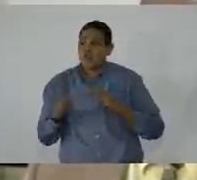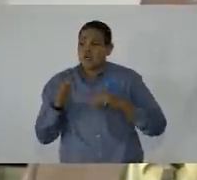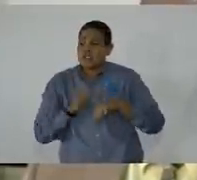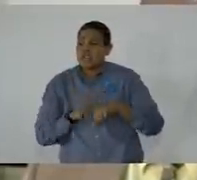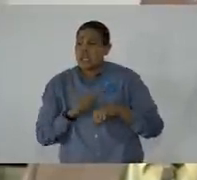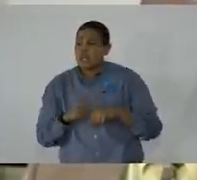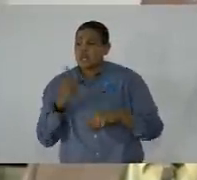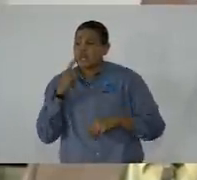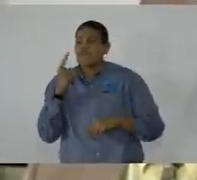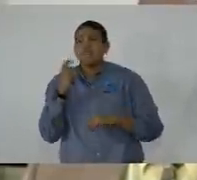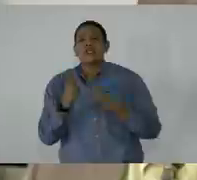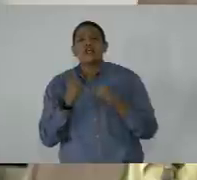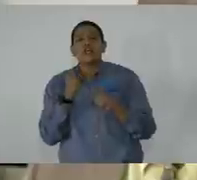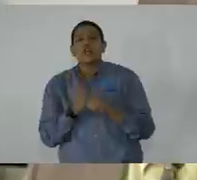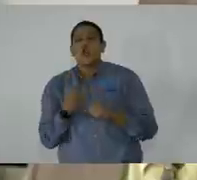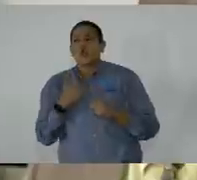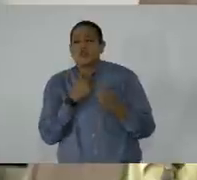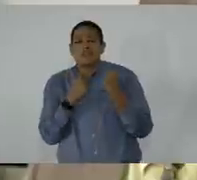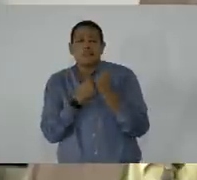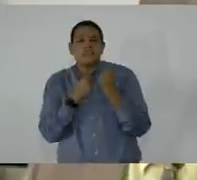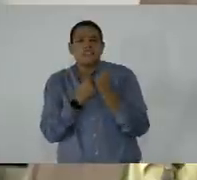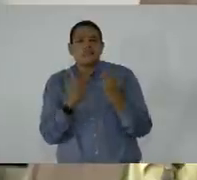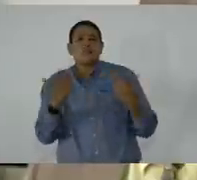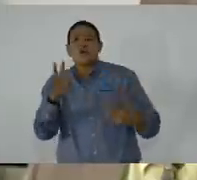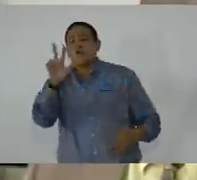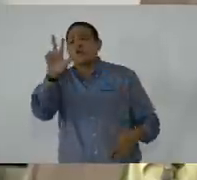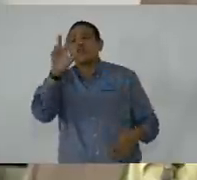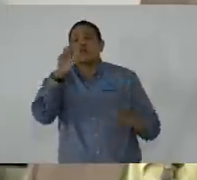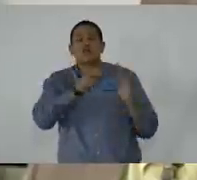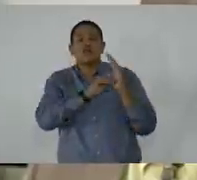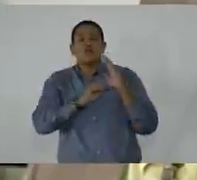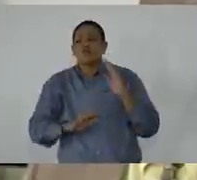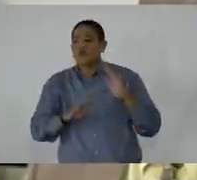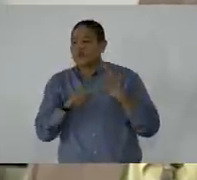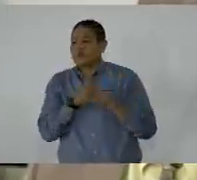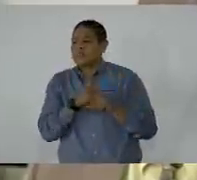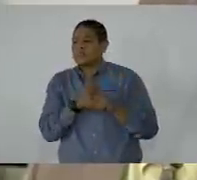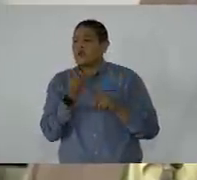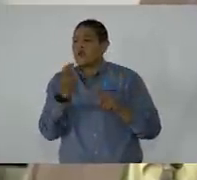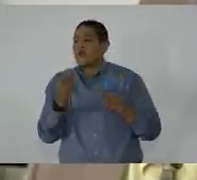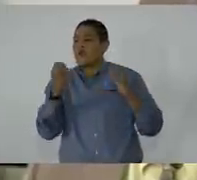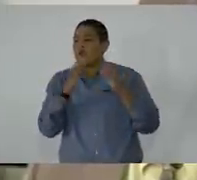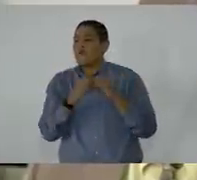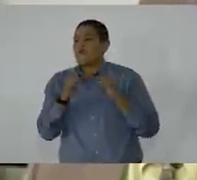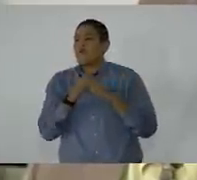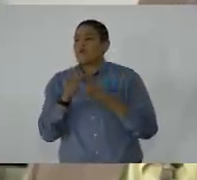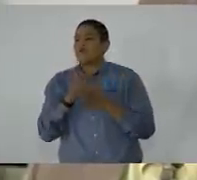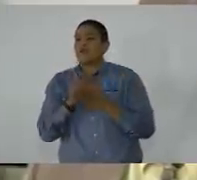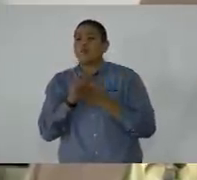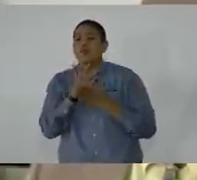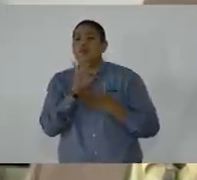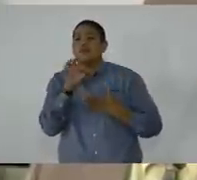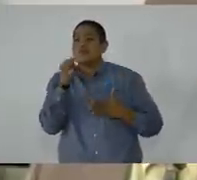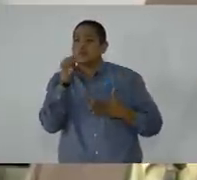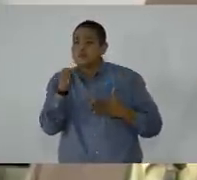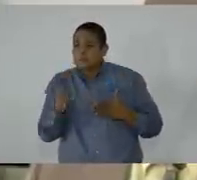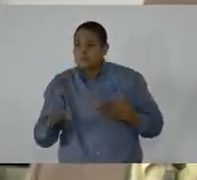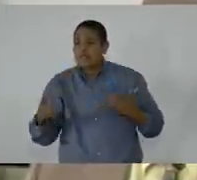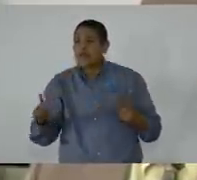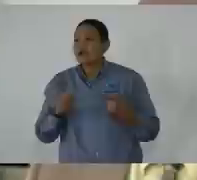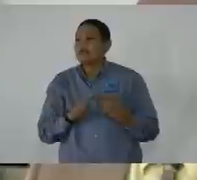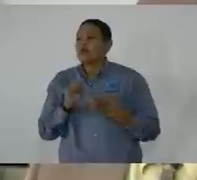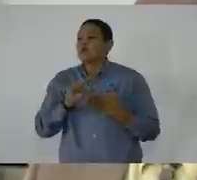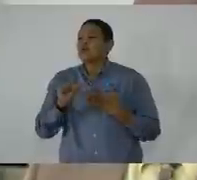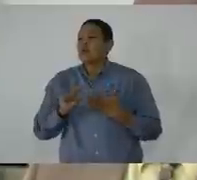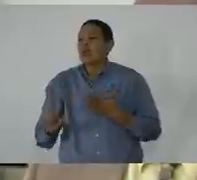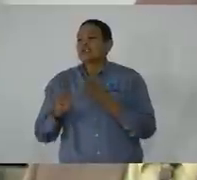the year, we have been able to assist 300 students or more with tuition fees, grants